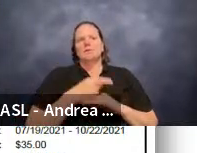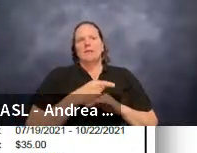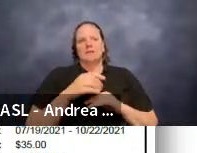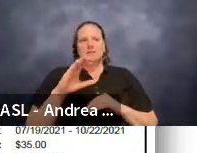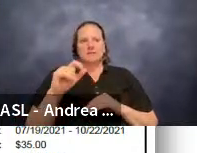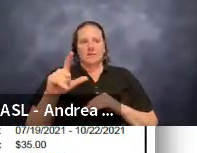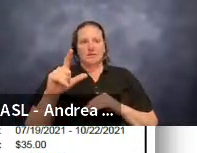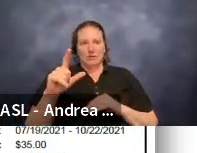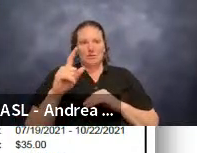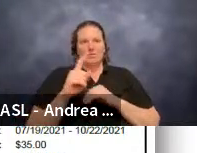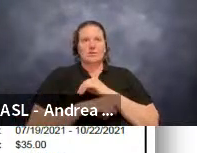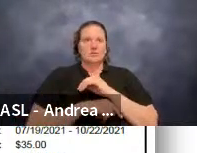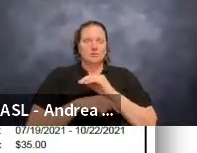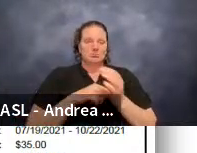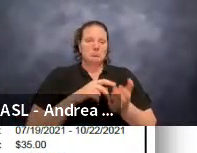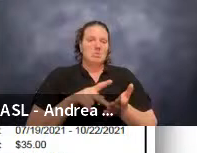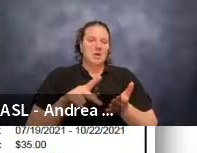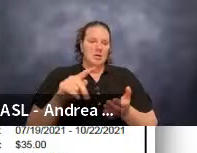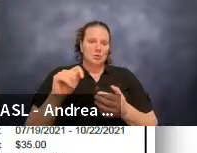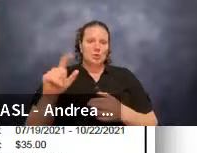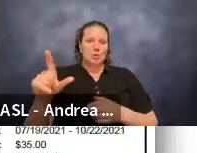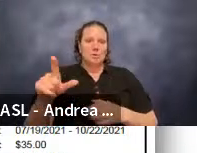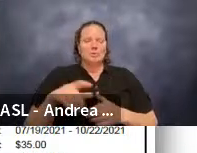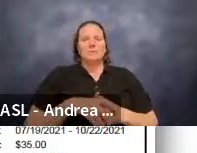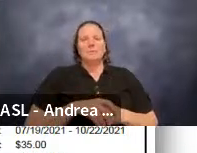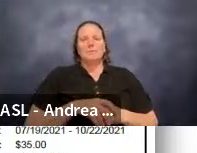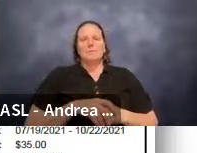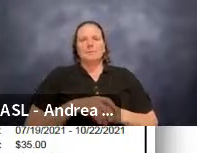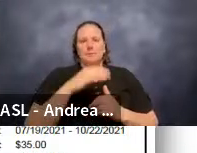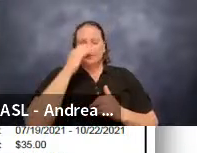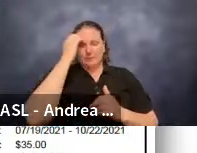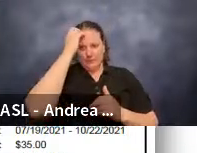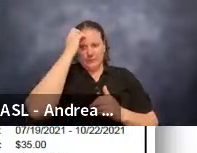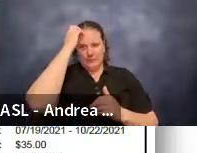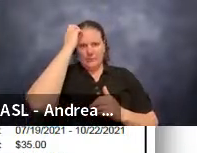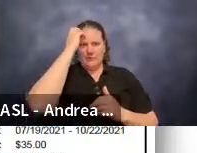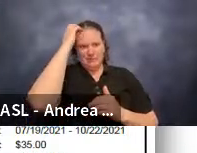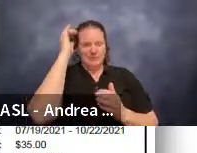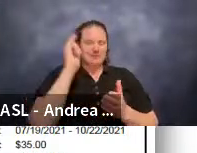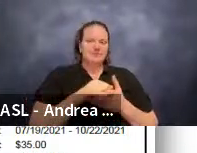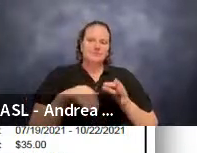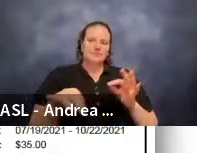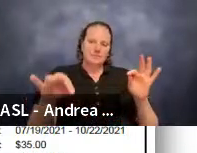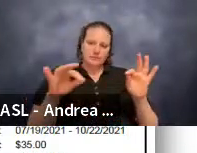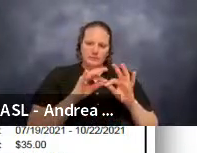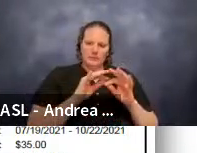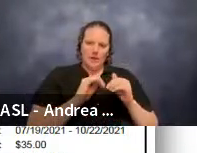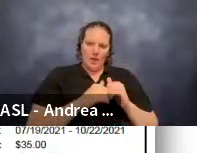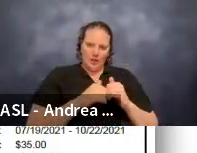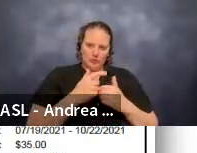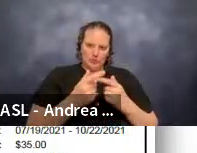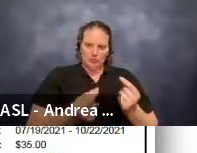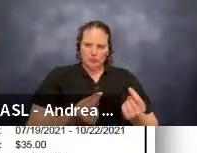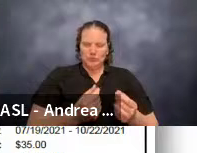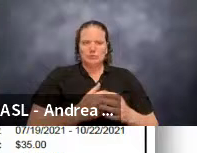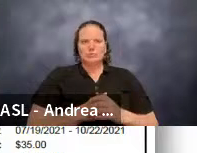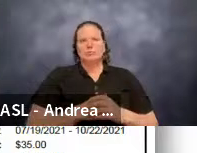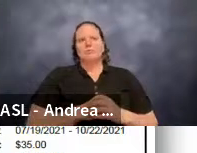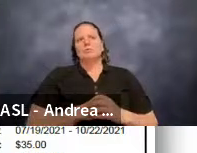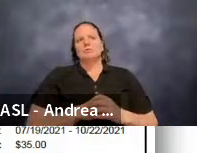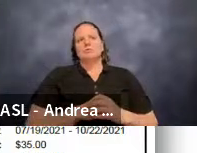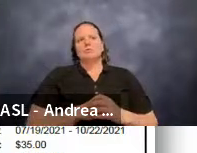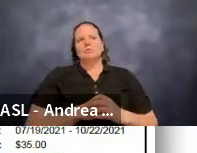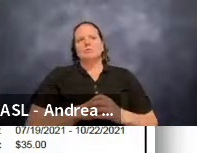penalty was charged for toll. So that's an important part of how it works and